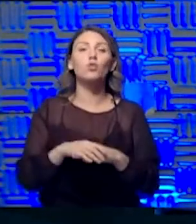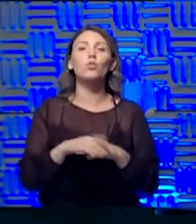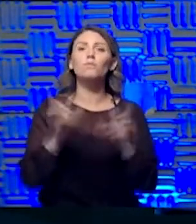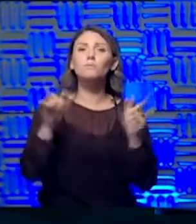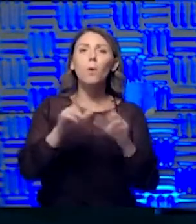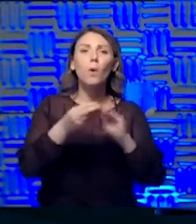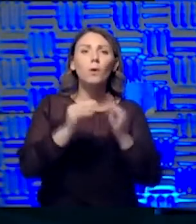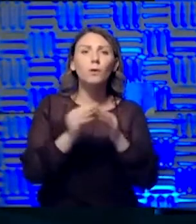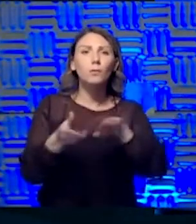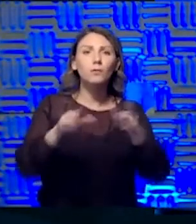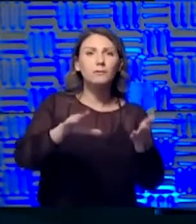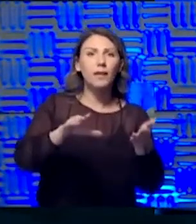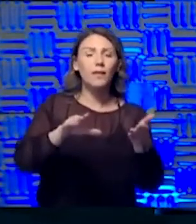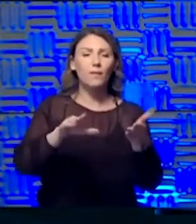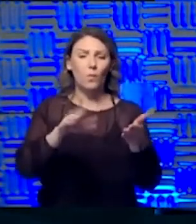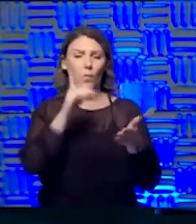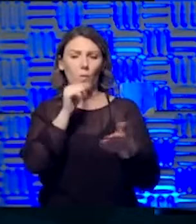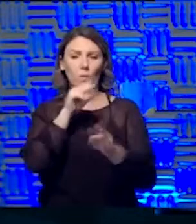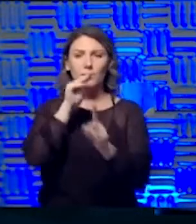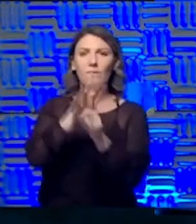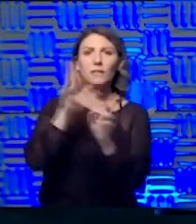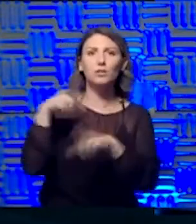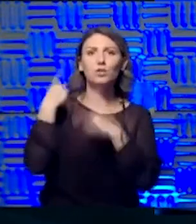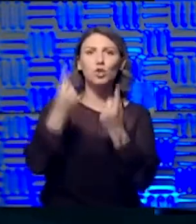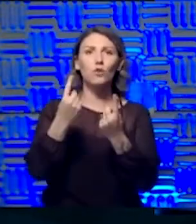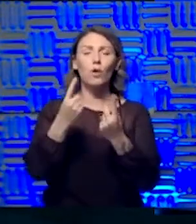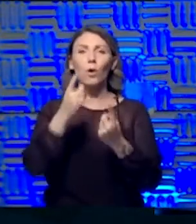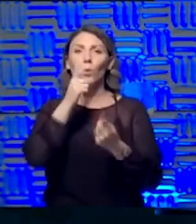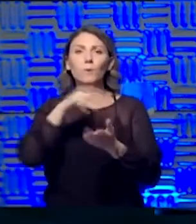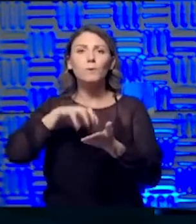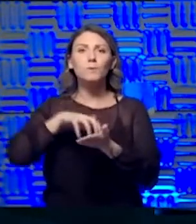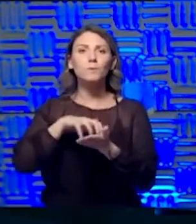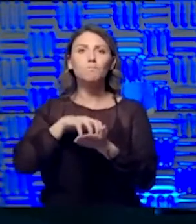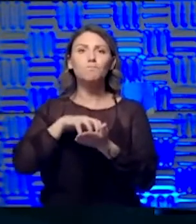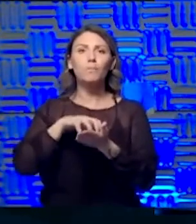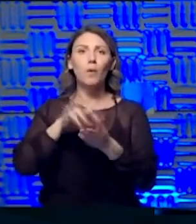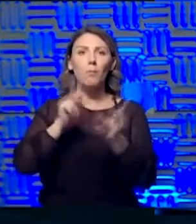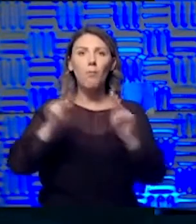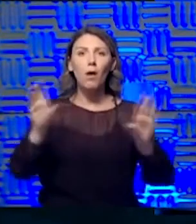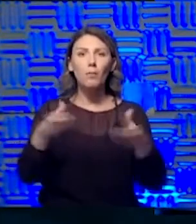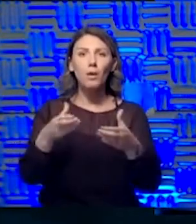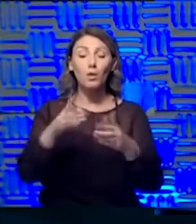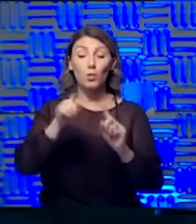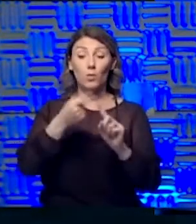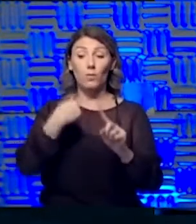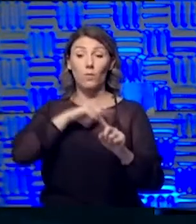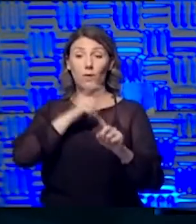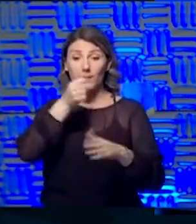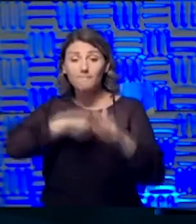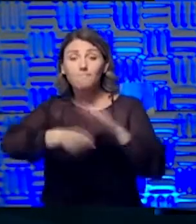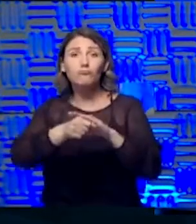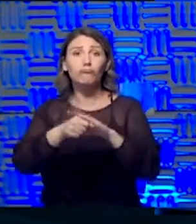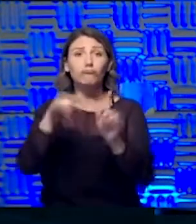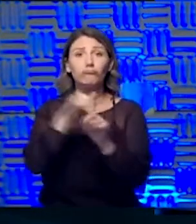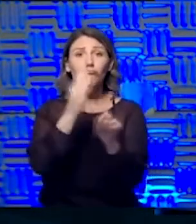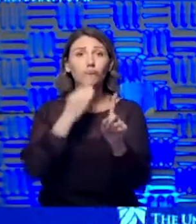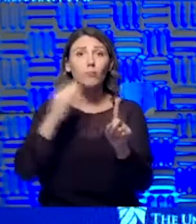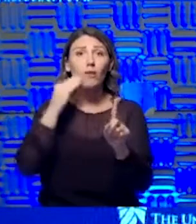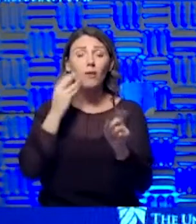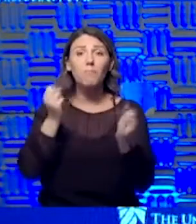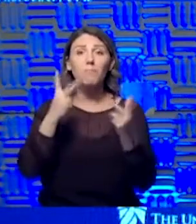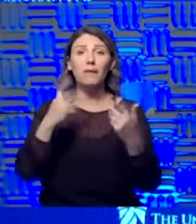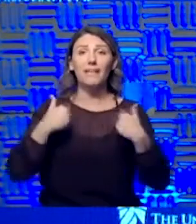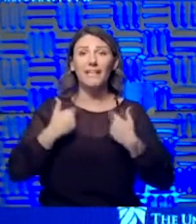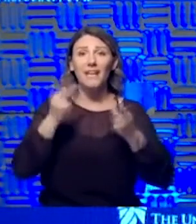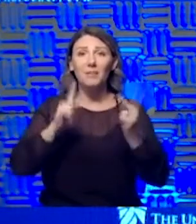deaths and you have to think who's being affected so far, who's the vulnerable population. When we sheltered in place, a lot of younger people stayed home. When